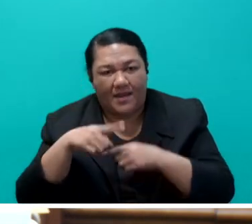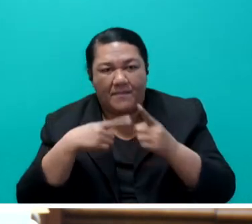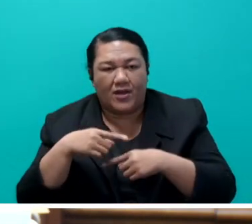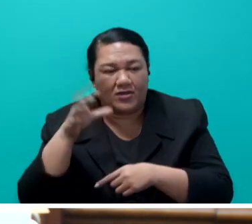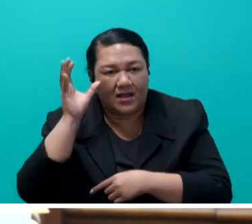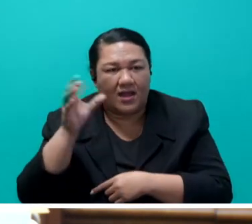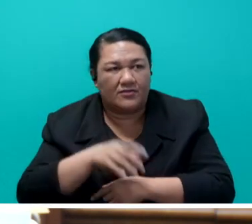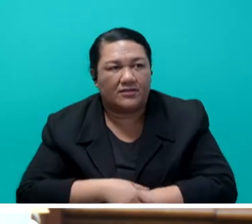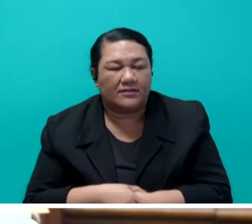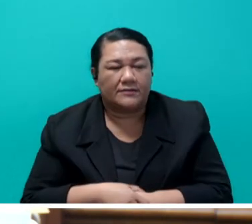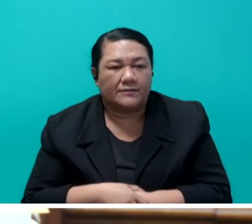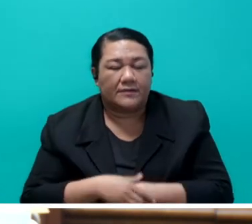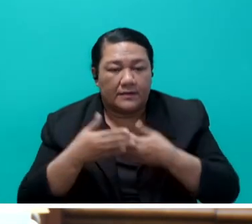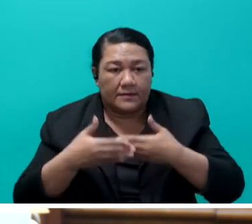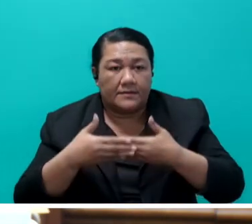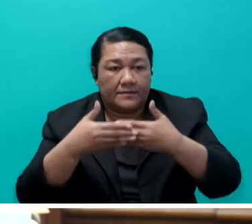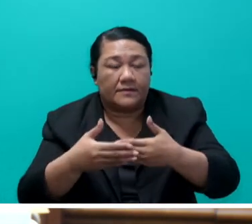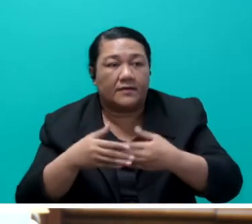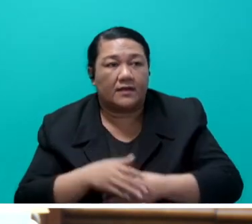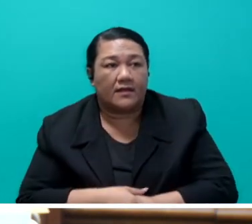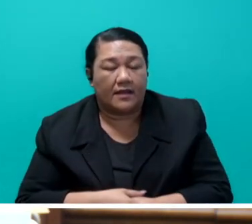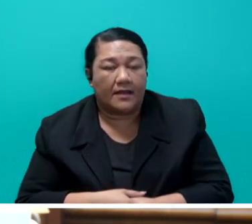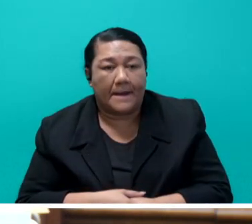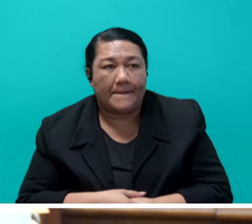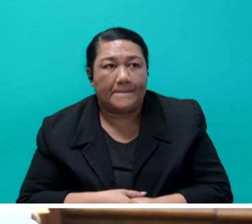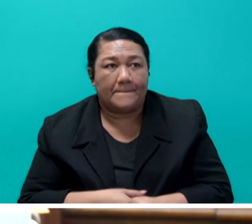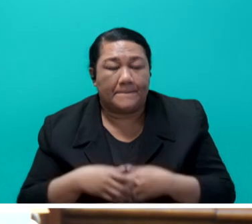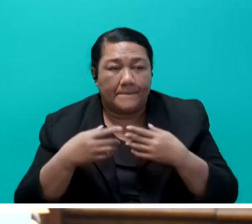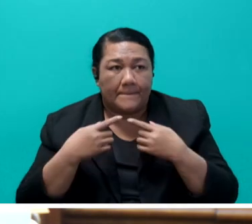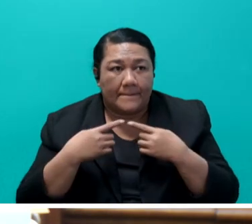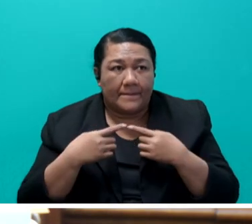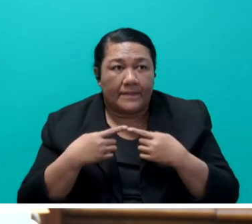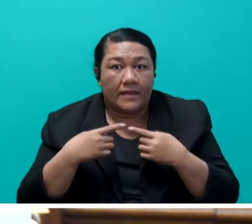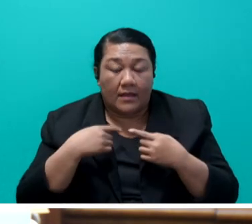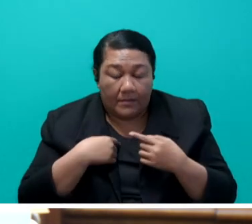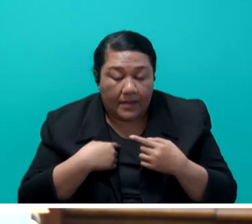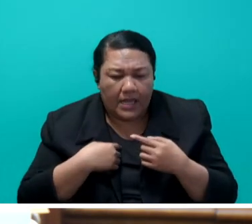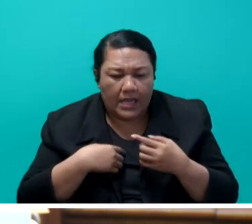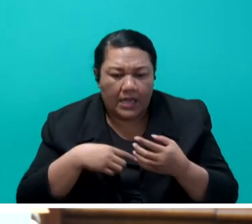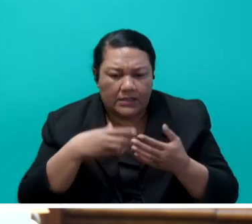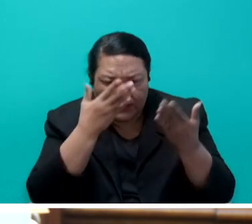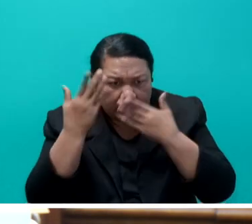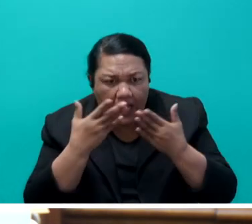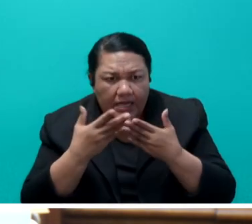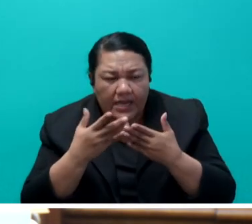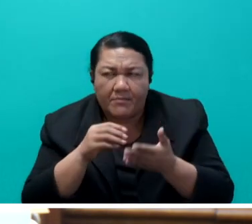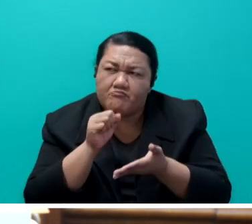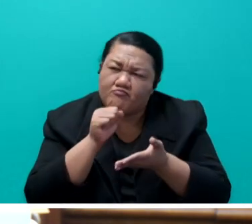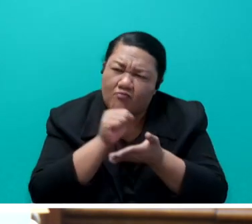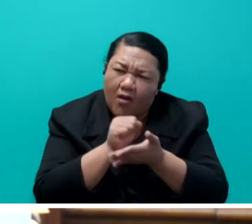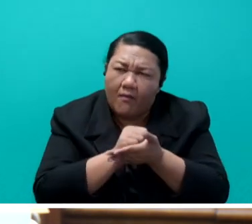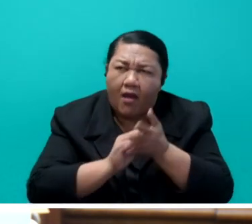As we move forward, Mr. Speaker, sir, I am committed to continuously studying expert analysis for